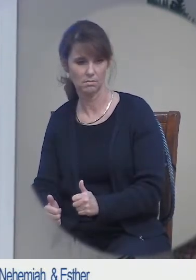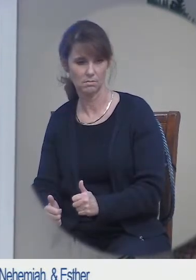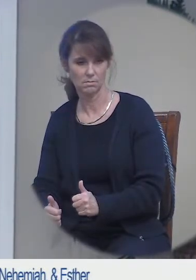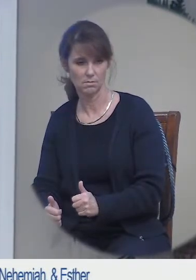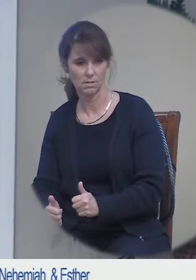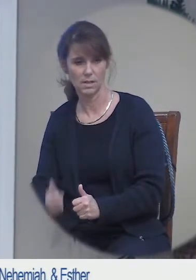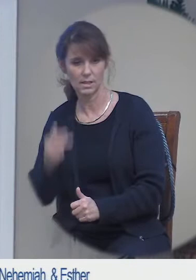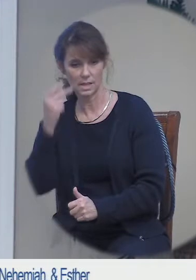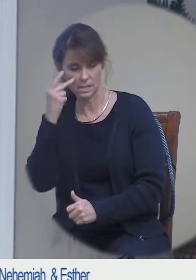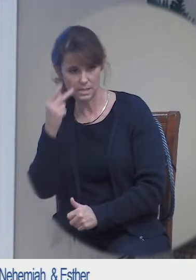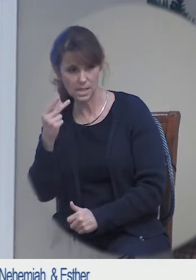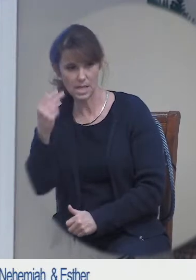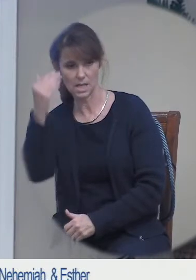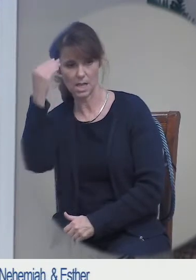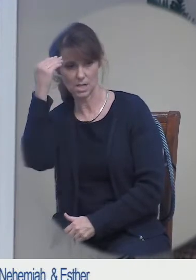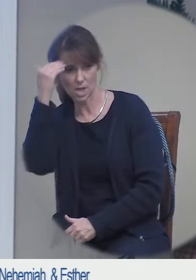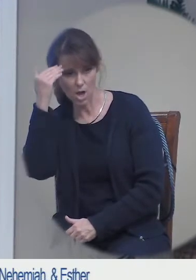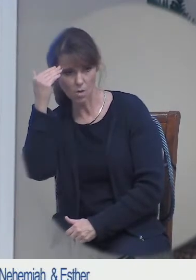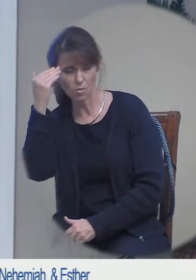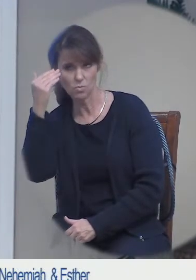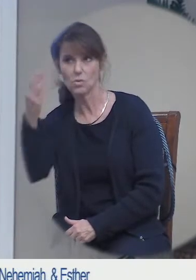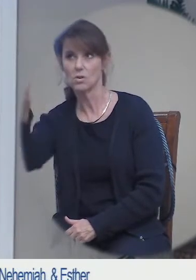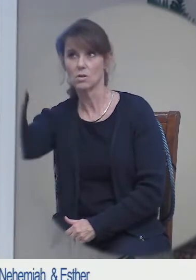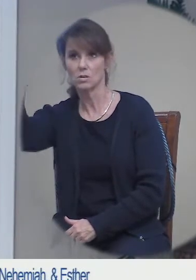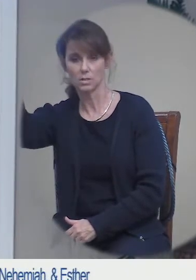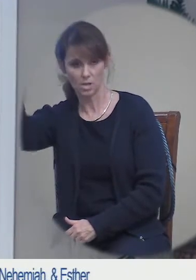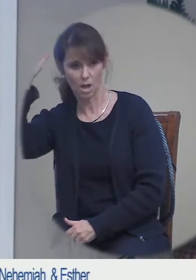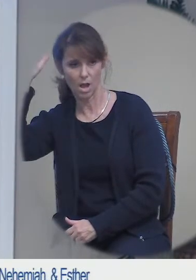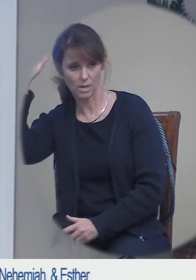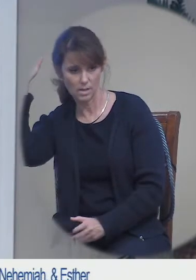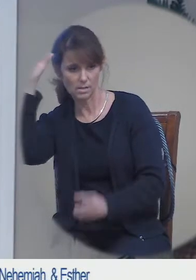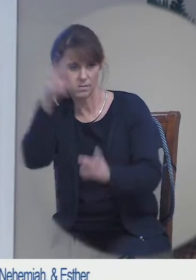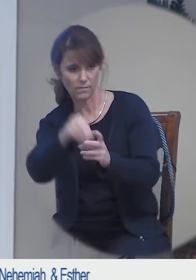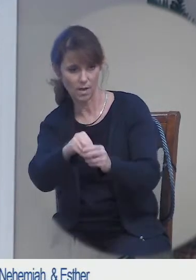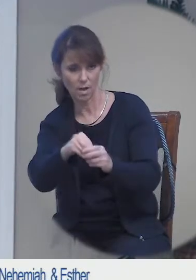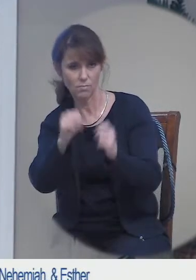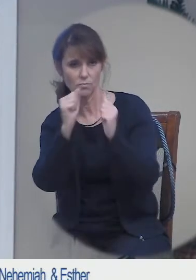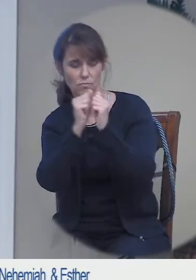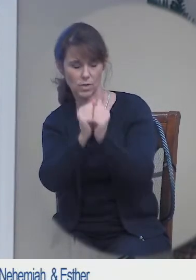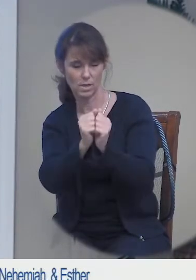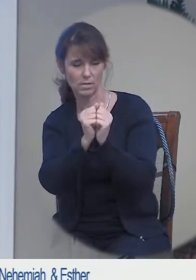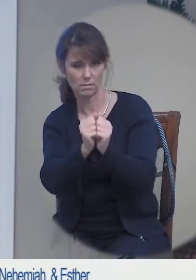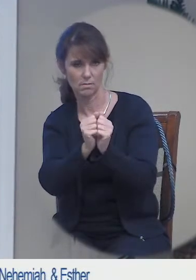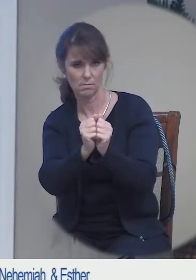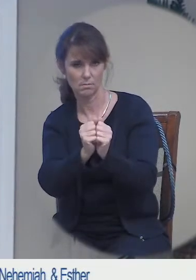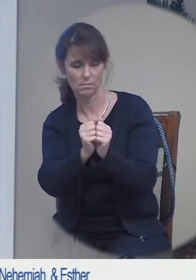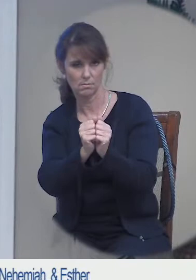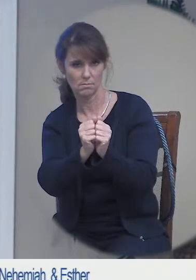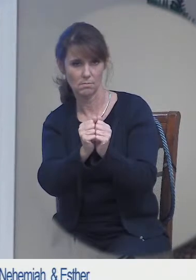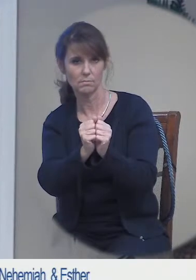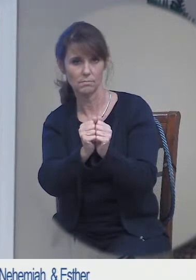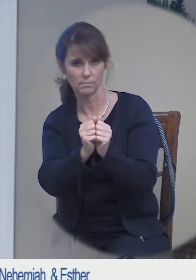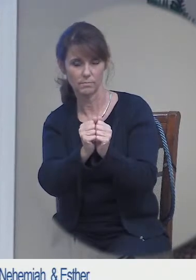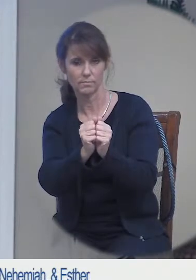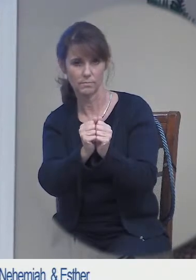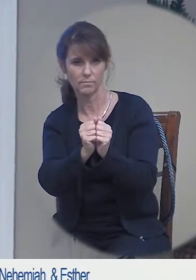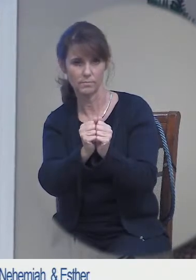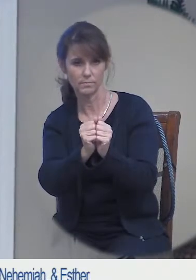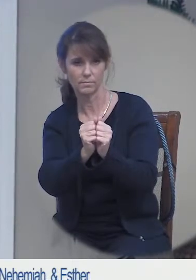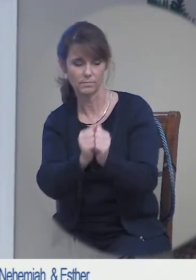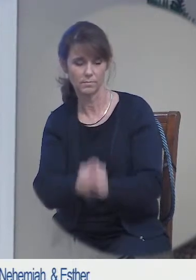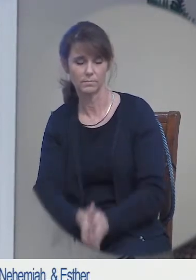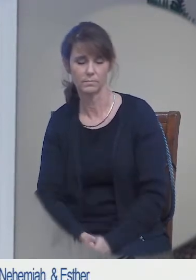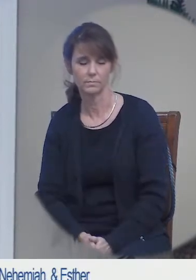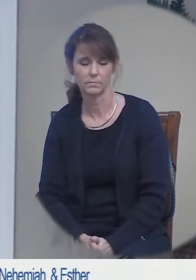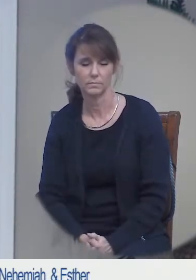eyes. For they recognized this work had been accomplished with the help of our God. And I'll tell